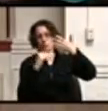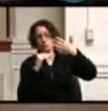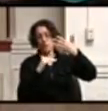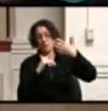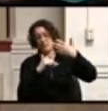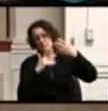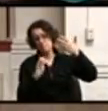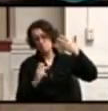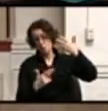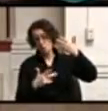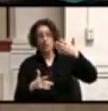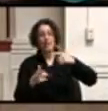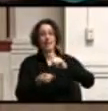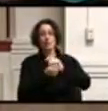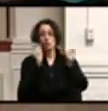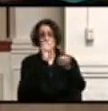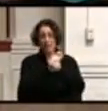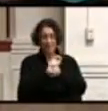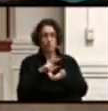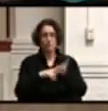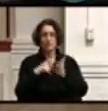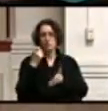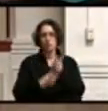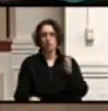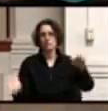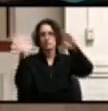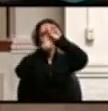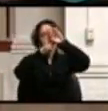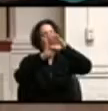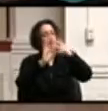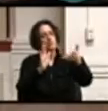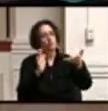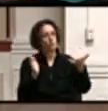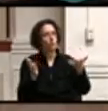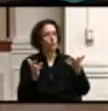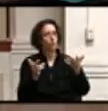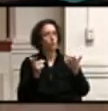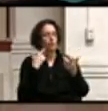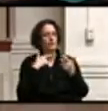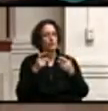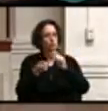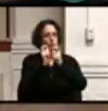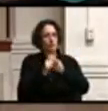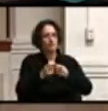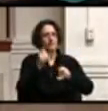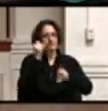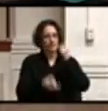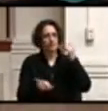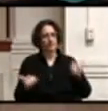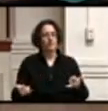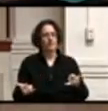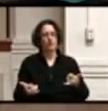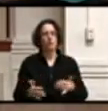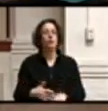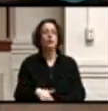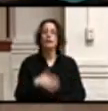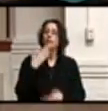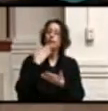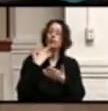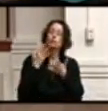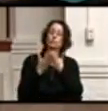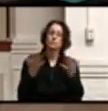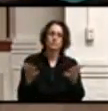cost ramifications? We're all set? Well, thank you. That was helpful. Thank you very much. Way interesting. Thanks for having us. Thank you,